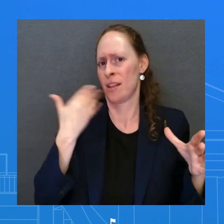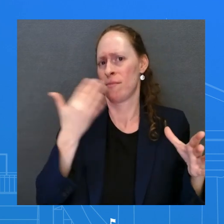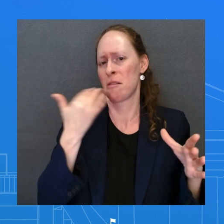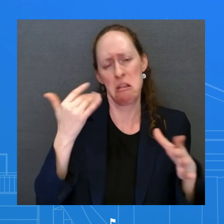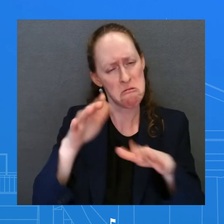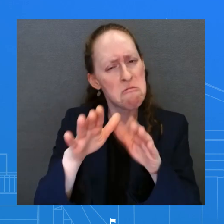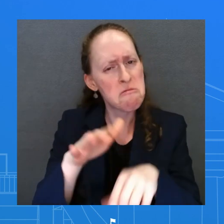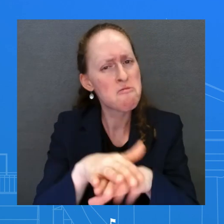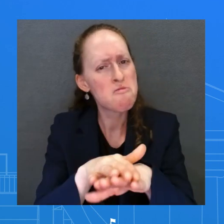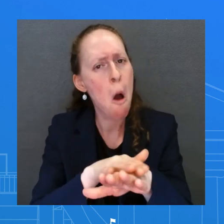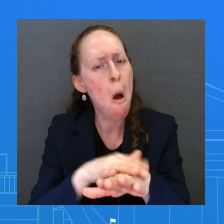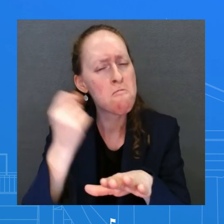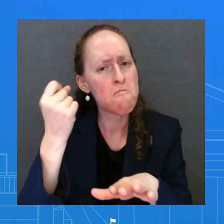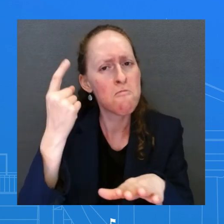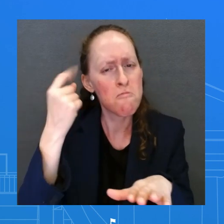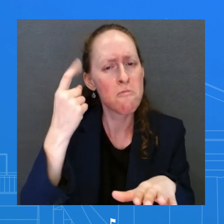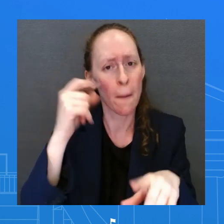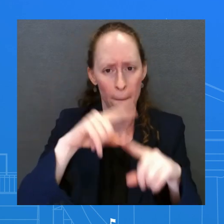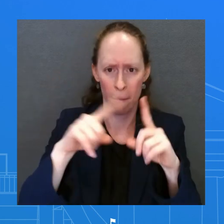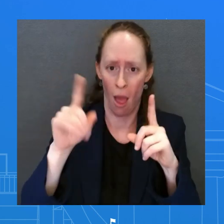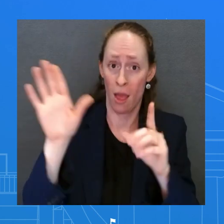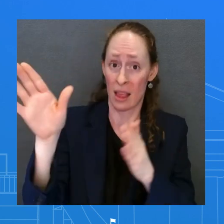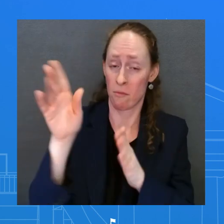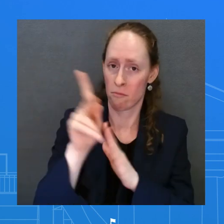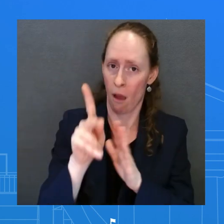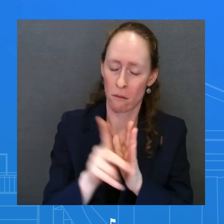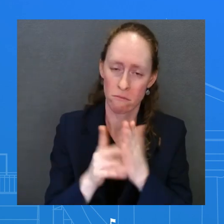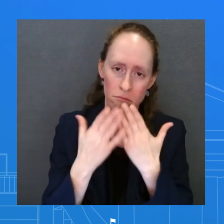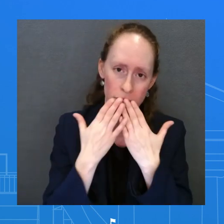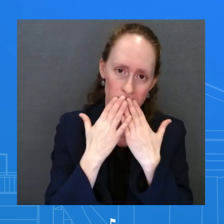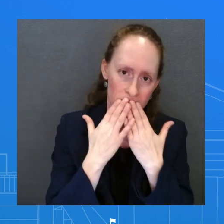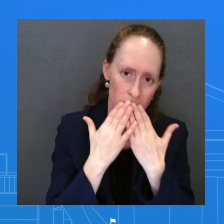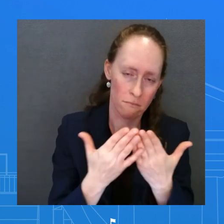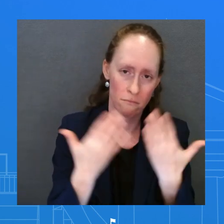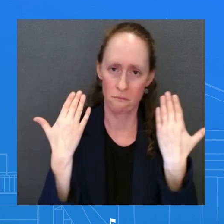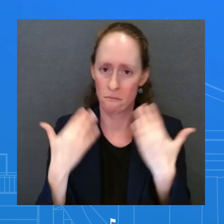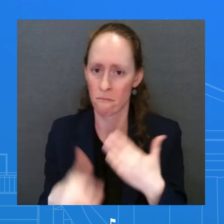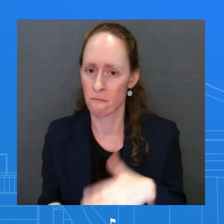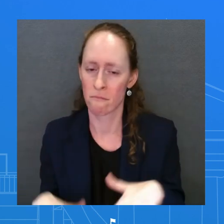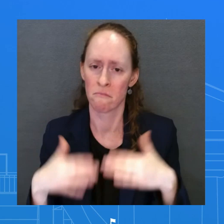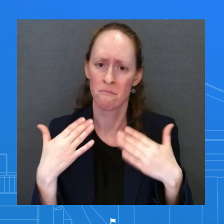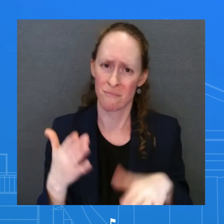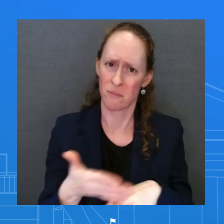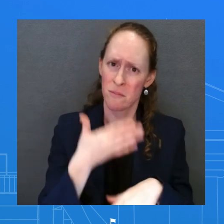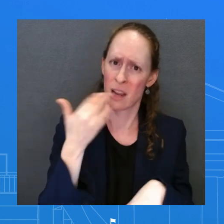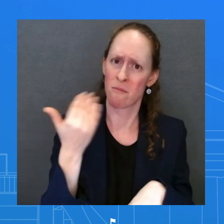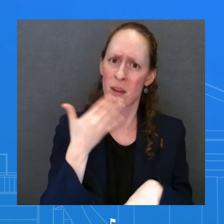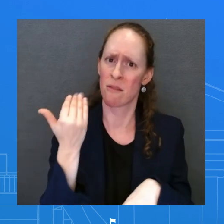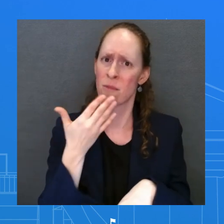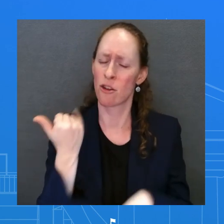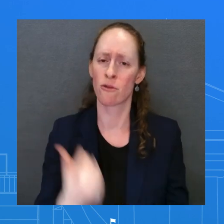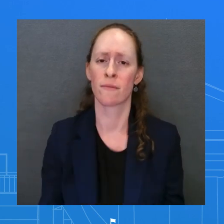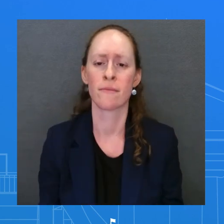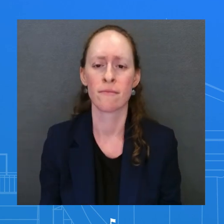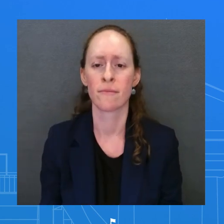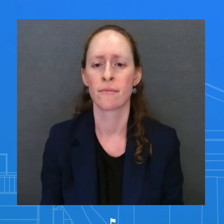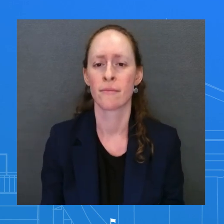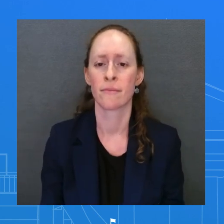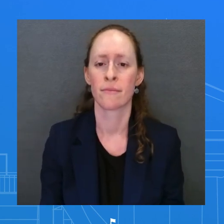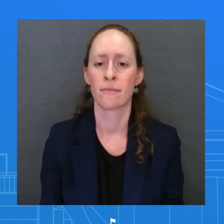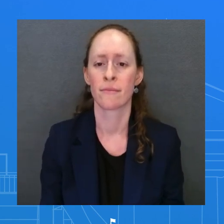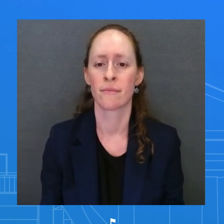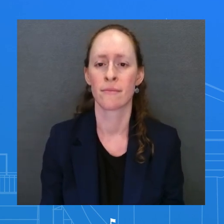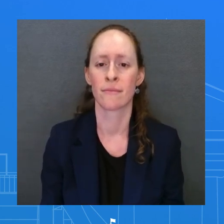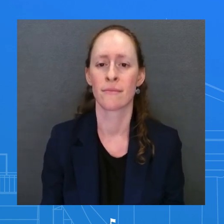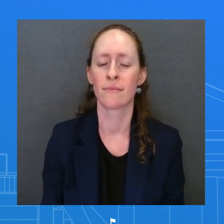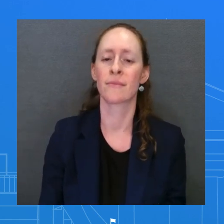policy, as he continues to move forward with it, as you continue to implement those really key important pieces of legislation, is going to continue